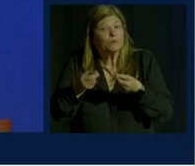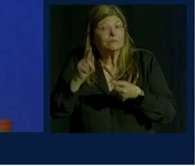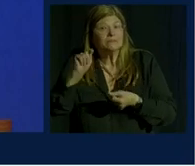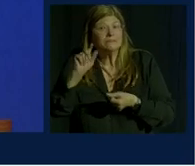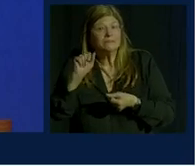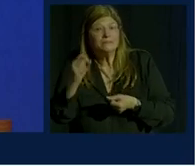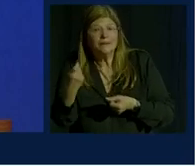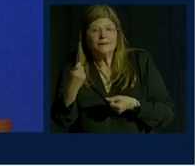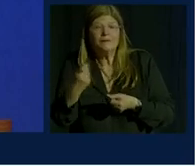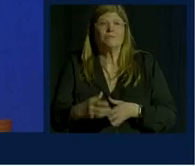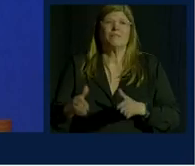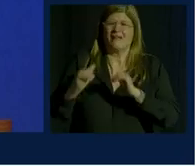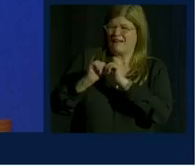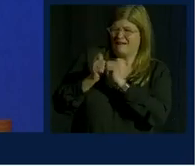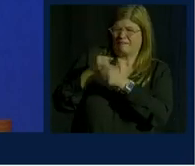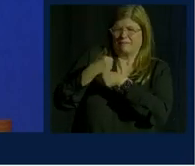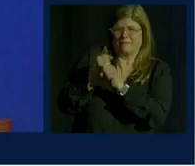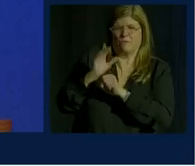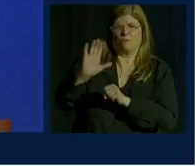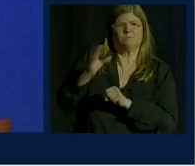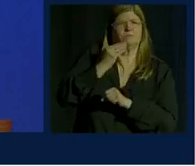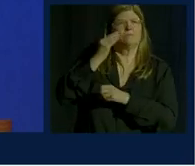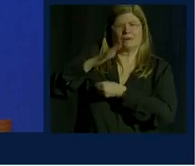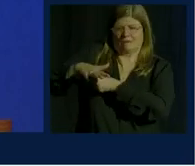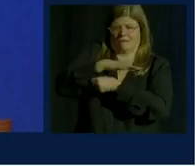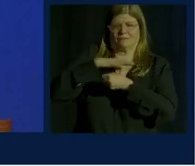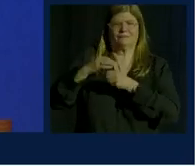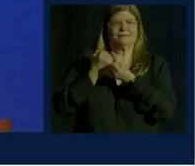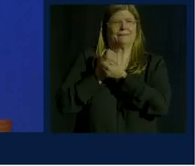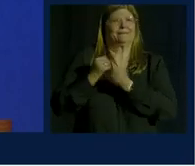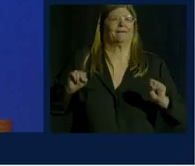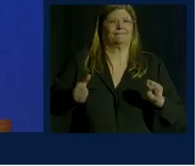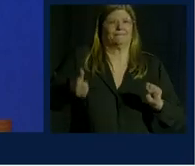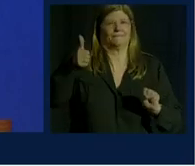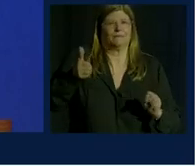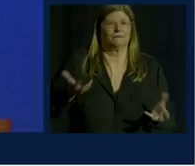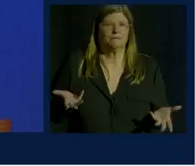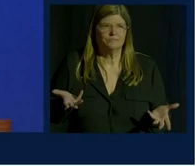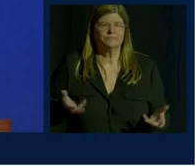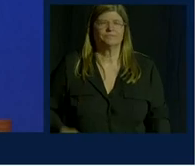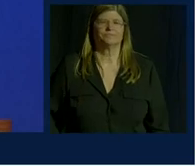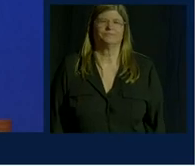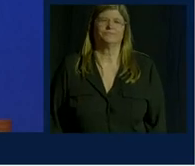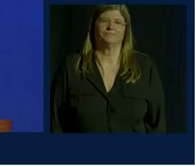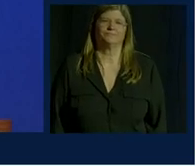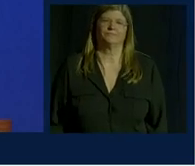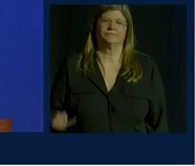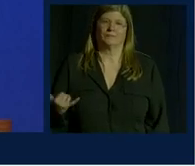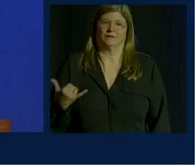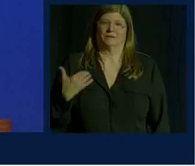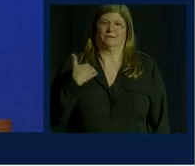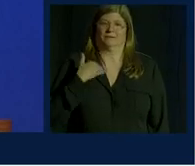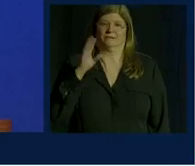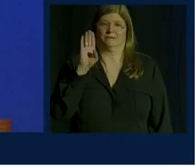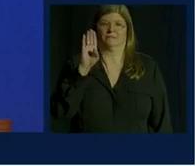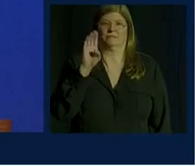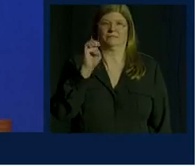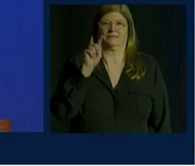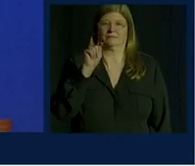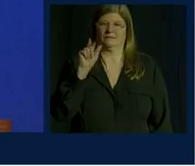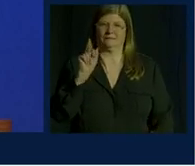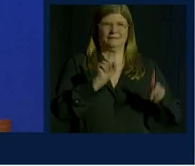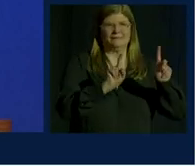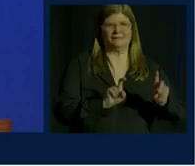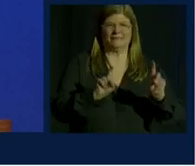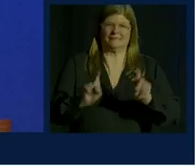resource. Today, I am happy to announce that we are beta testing Front Door, a one-stop shop for home ownership resources provided